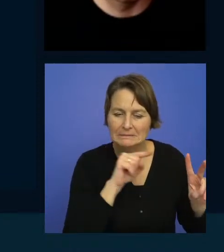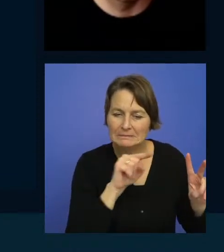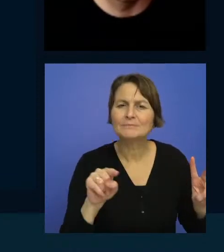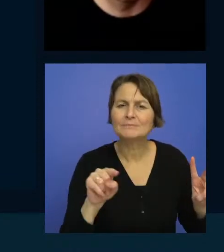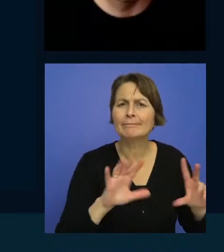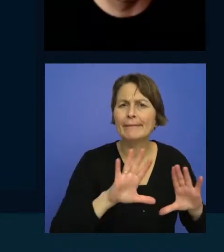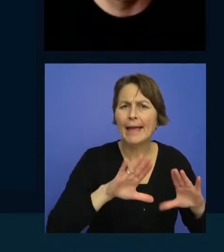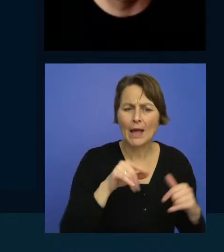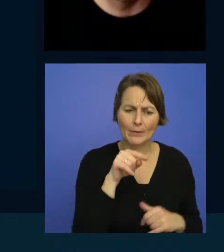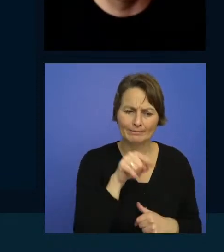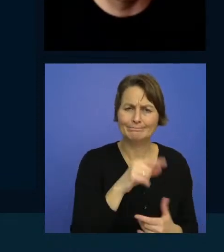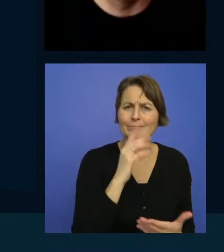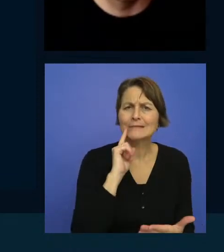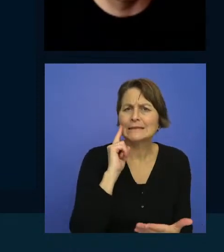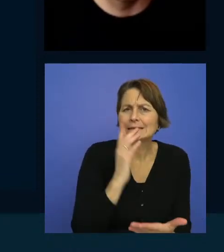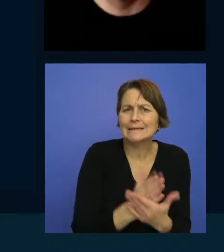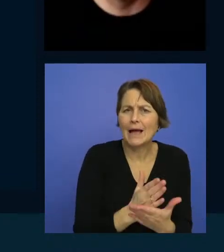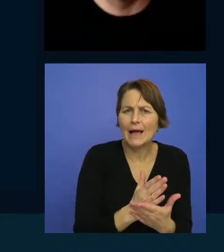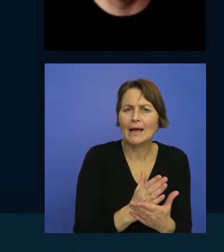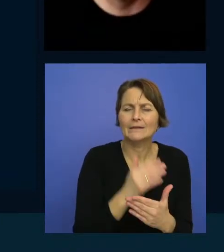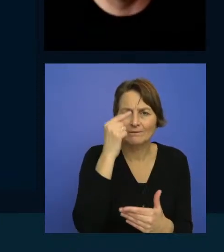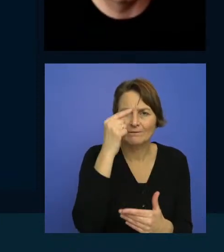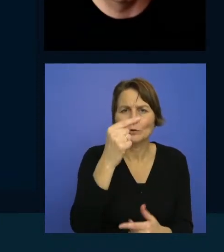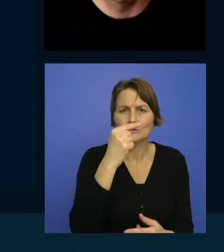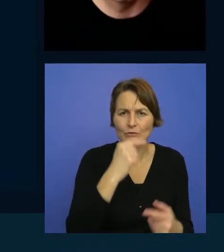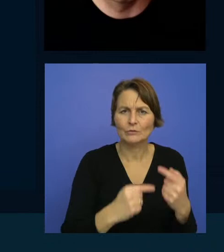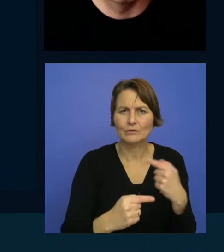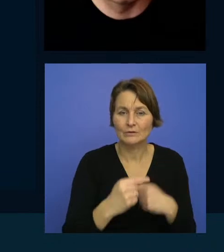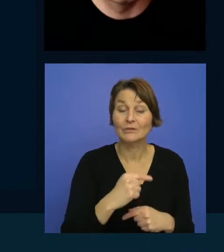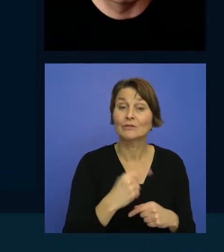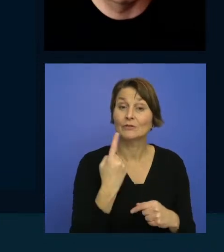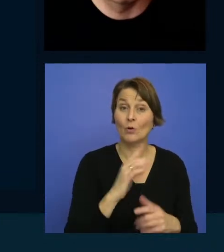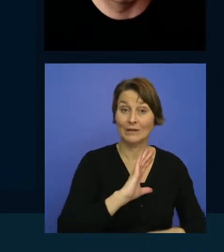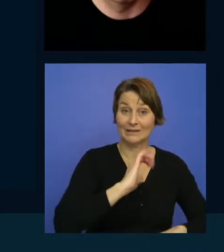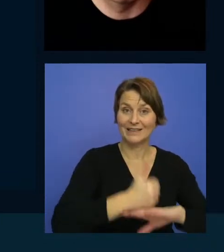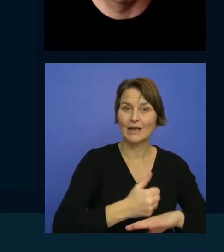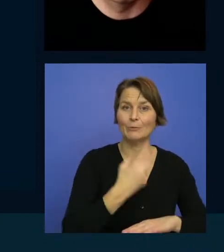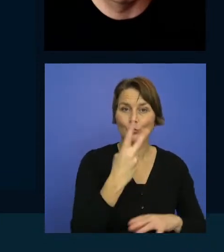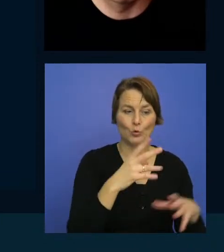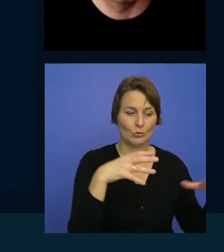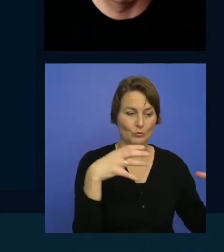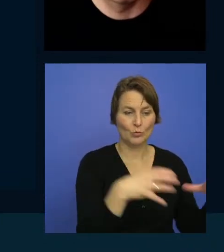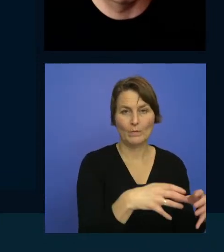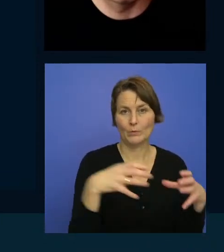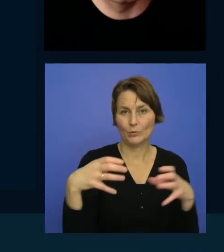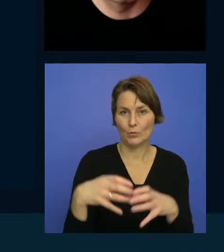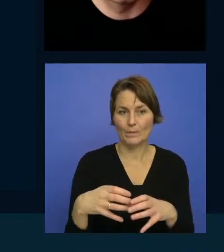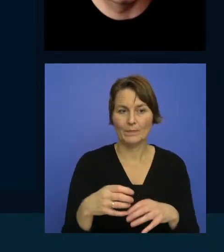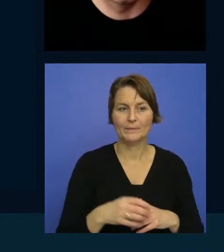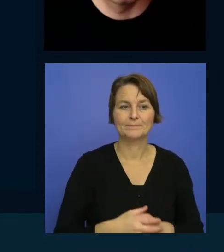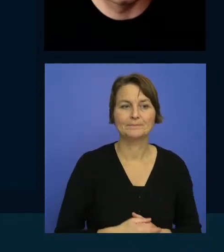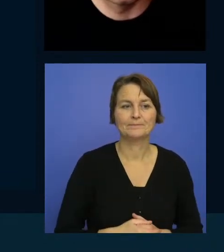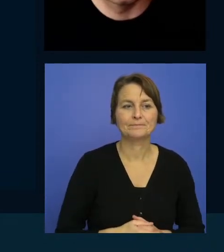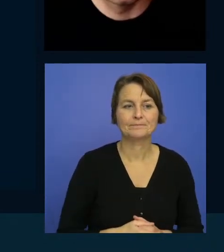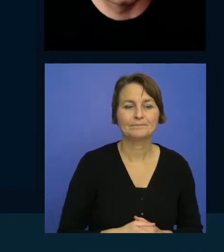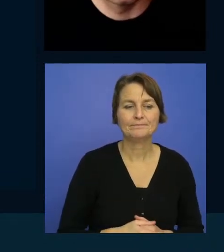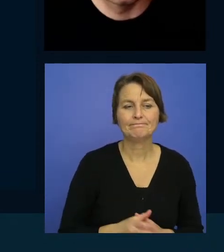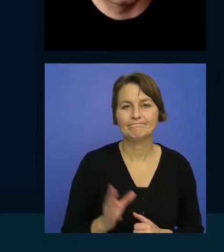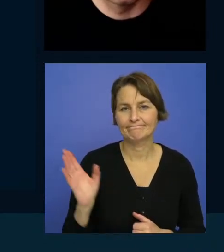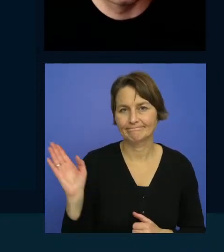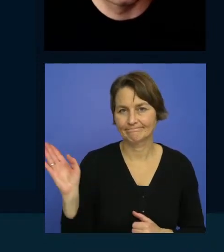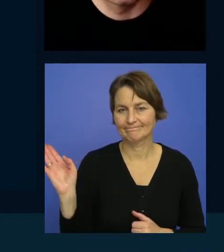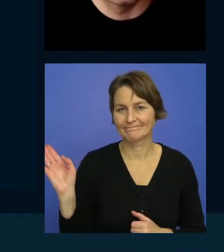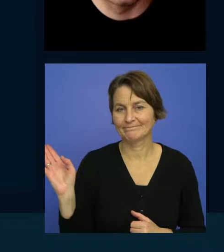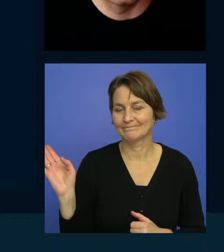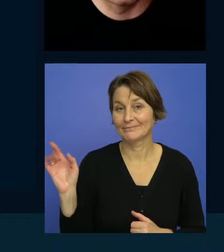decisions. So in this case, I'm going to set up two different cohorts. So let's set up one for women so we can